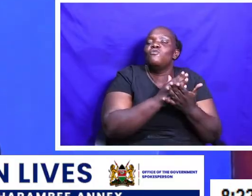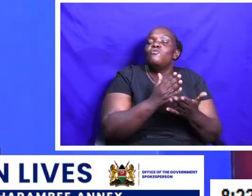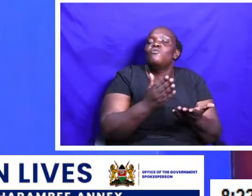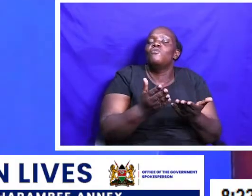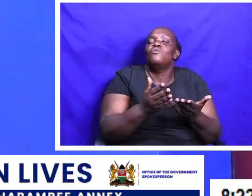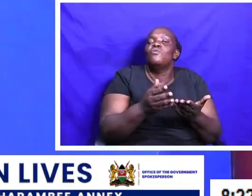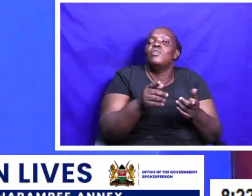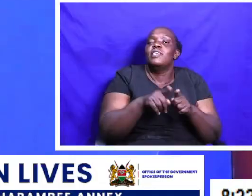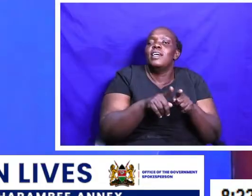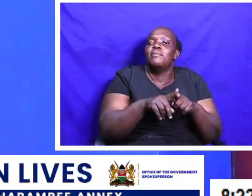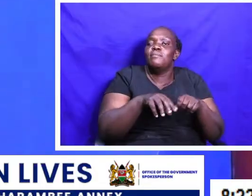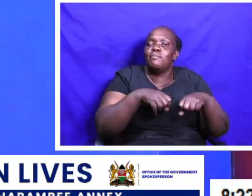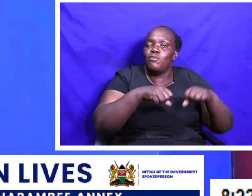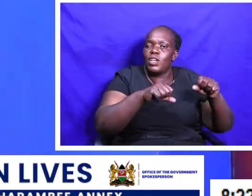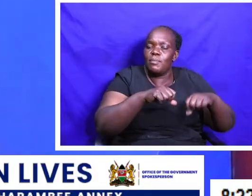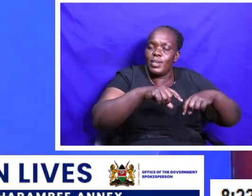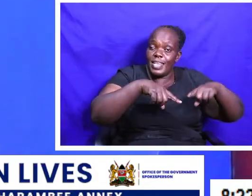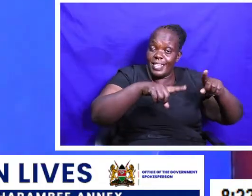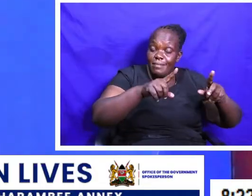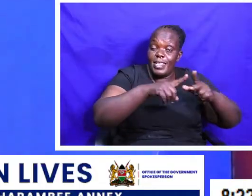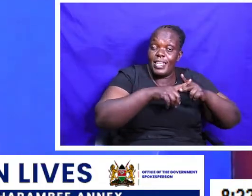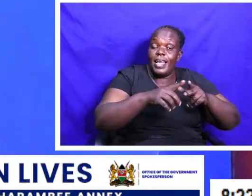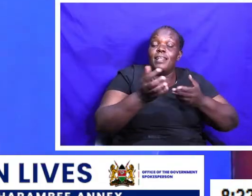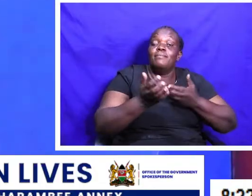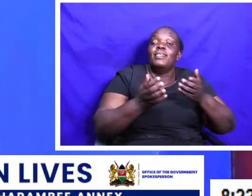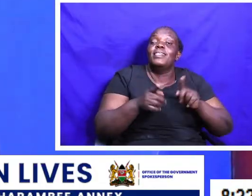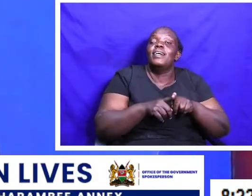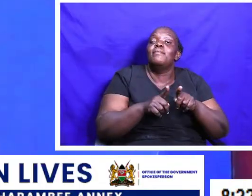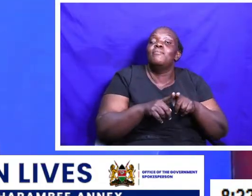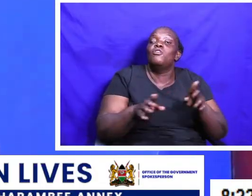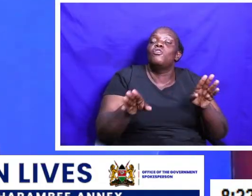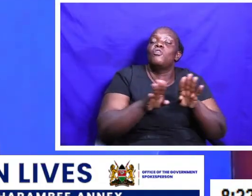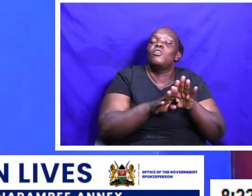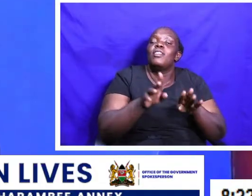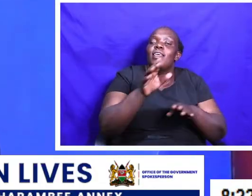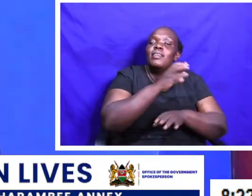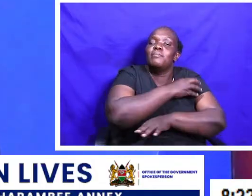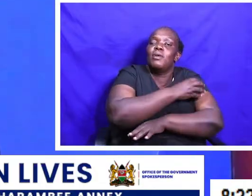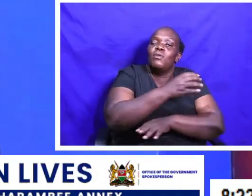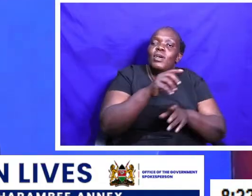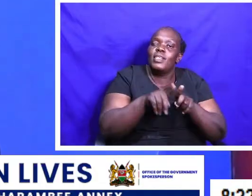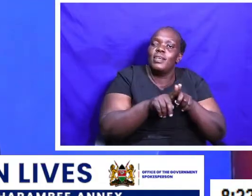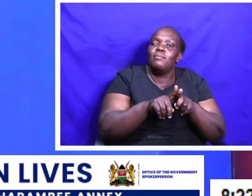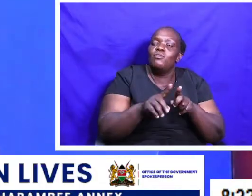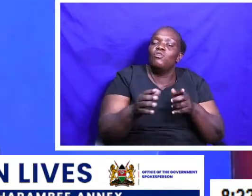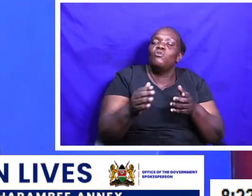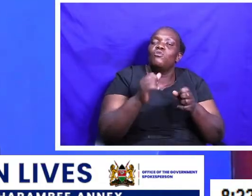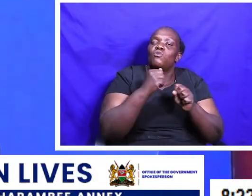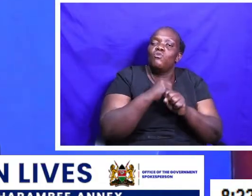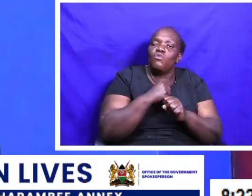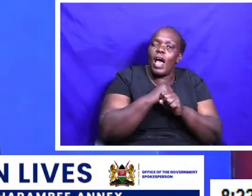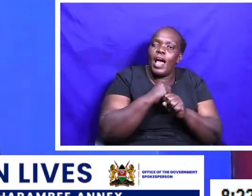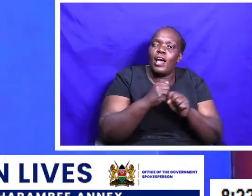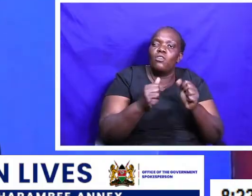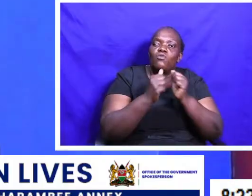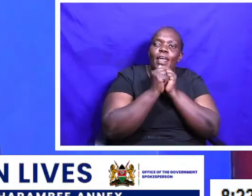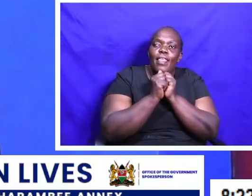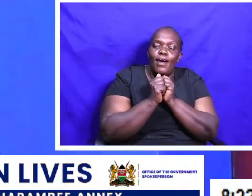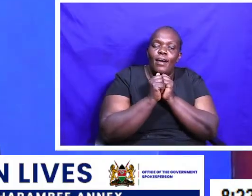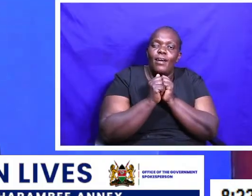take each single border by themselves, you don't see that power. But when you take them collectively,